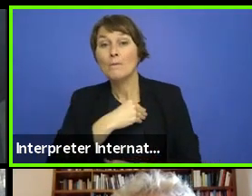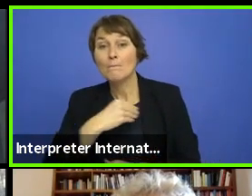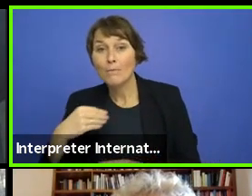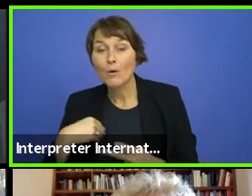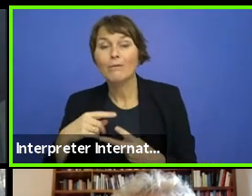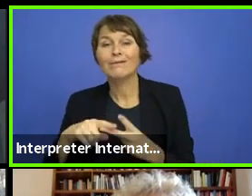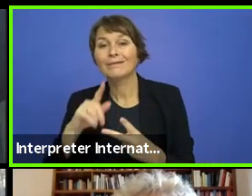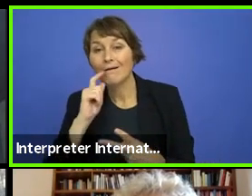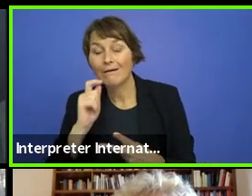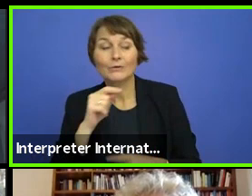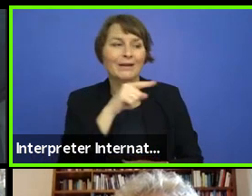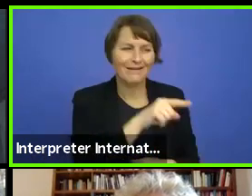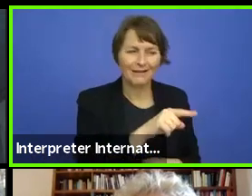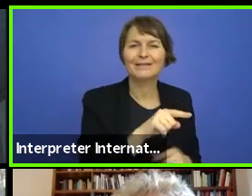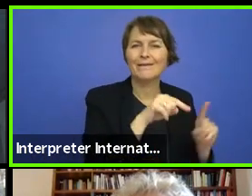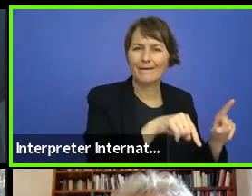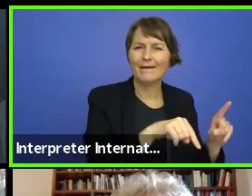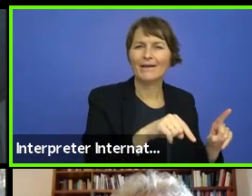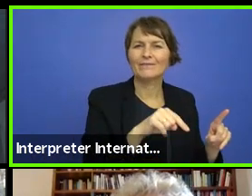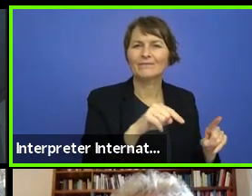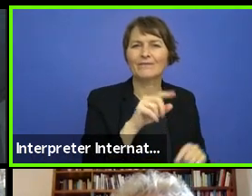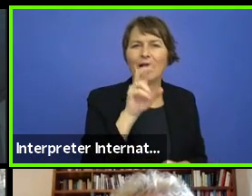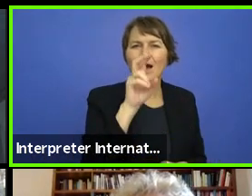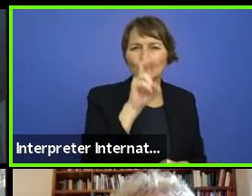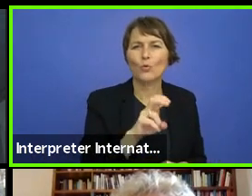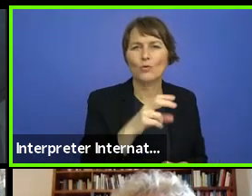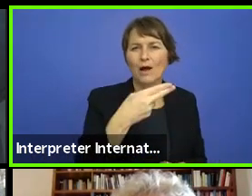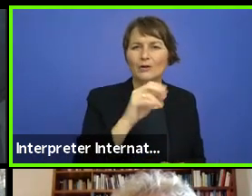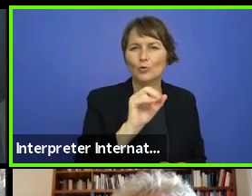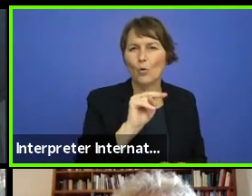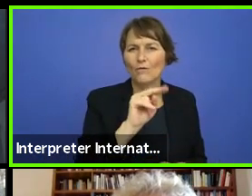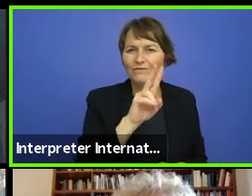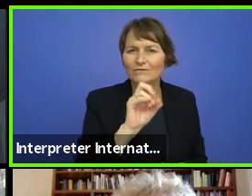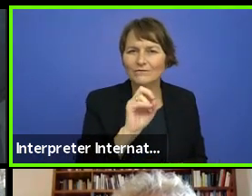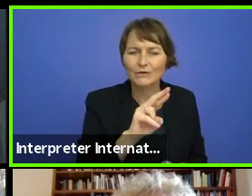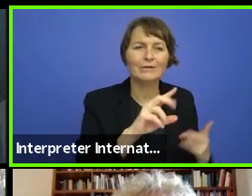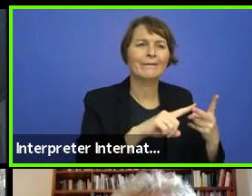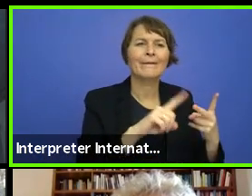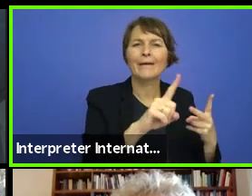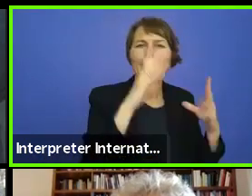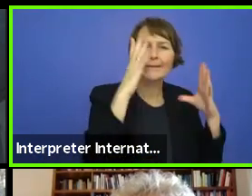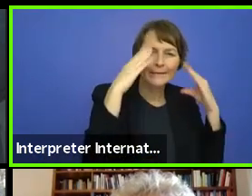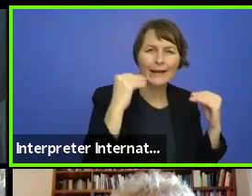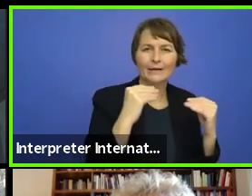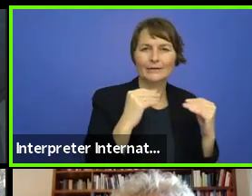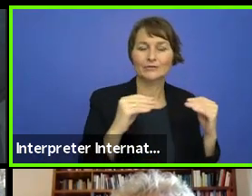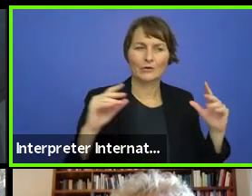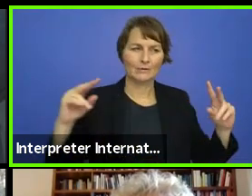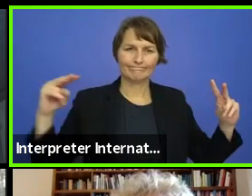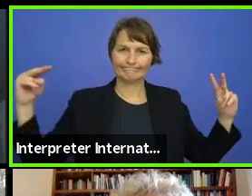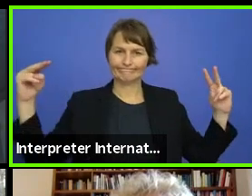of course, the moderator. And so they somehow first described somehow